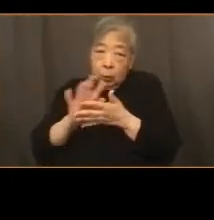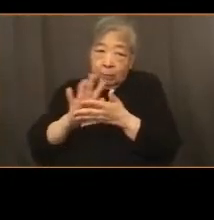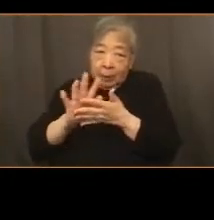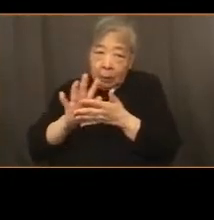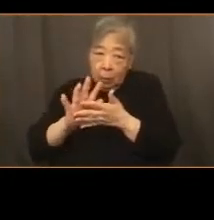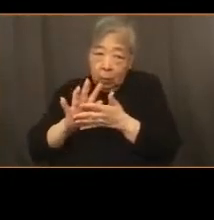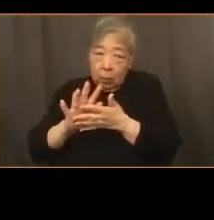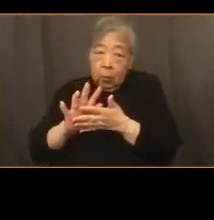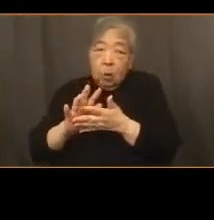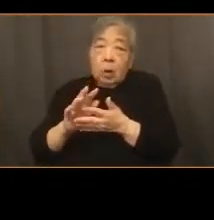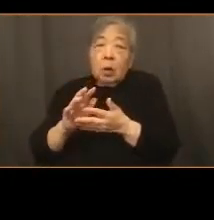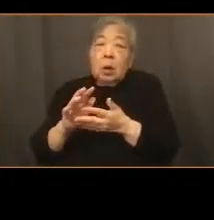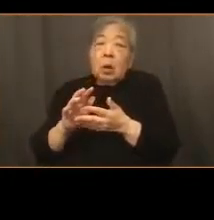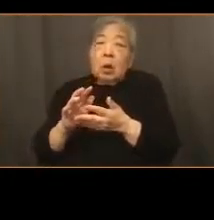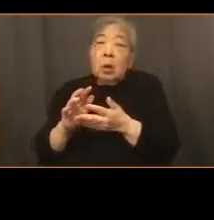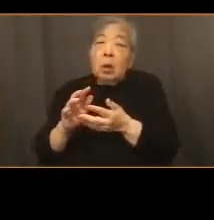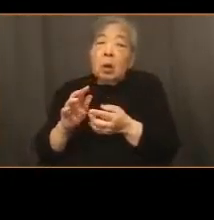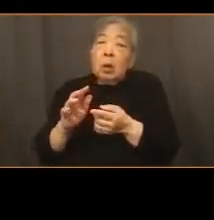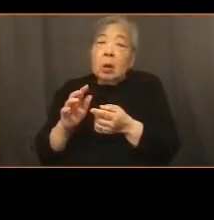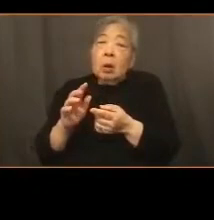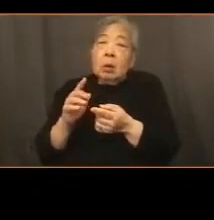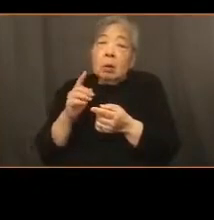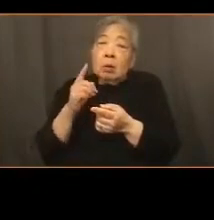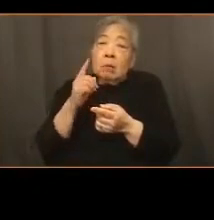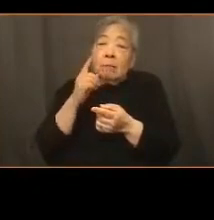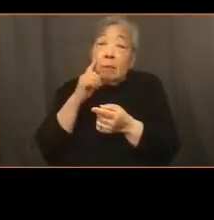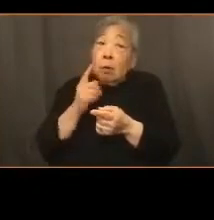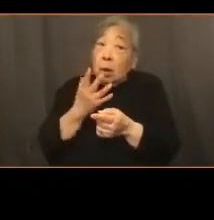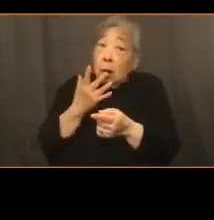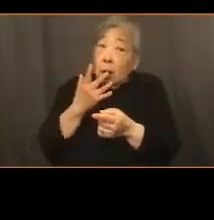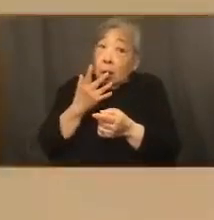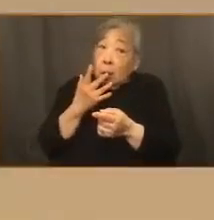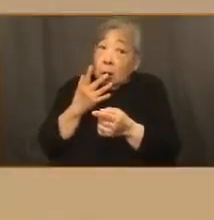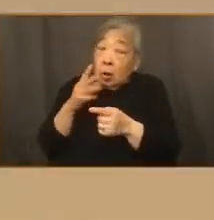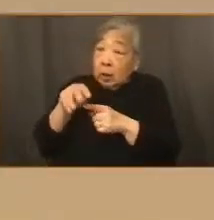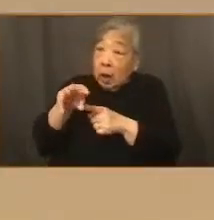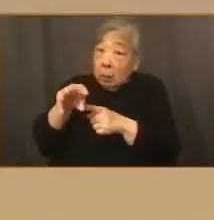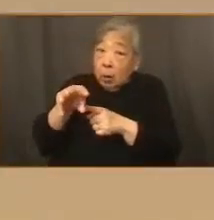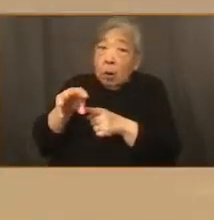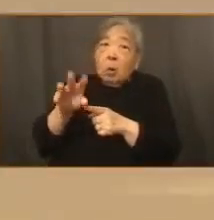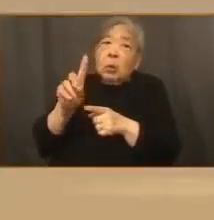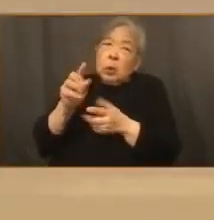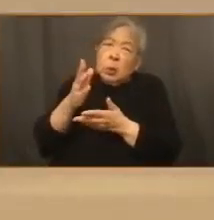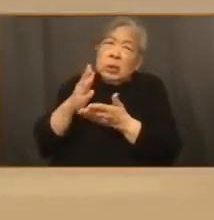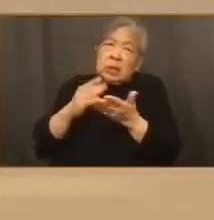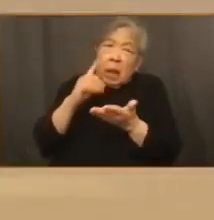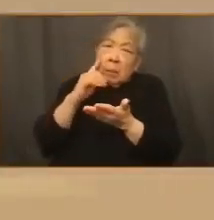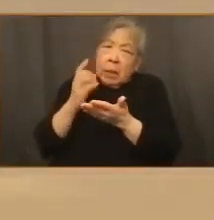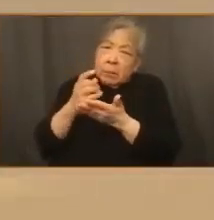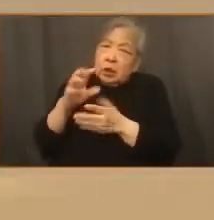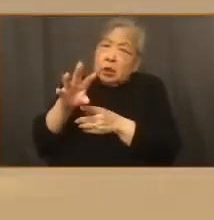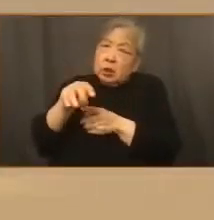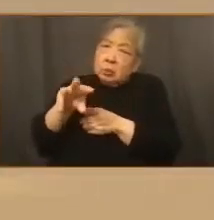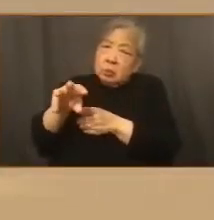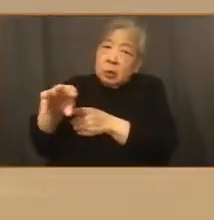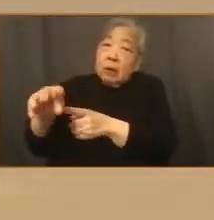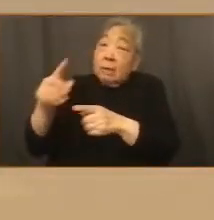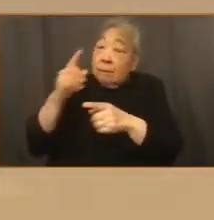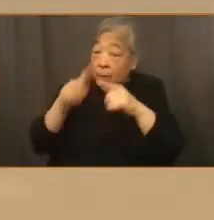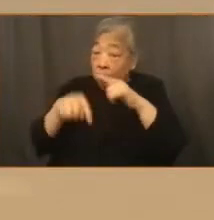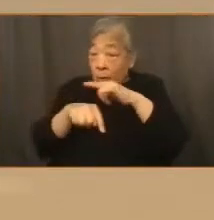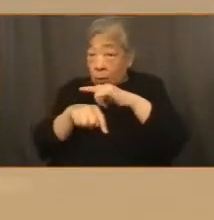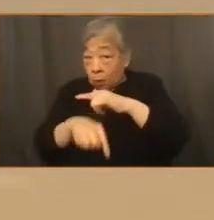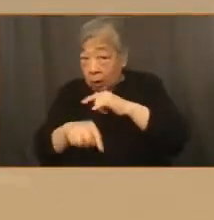For the color camera, we take some images. For the navigation camera, we collect